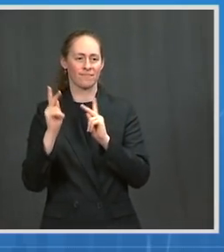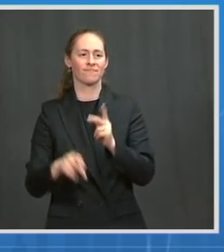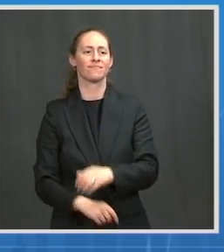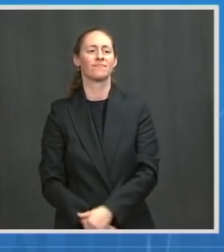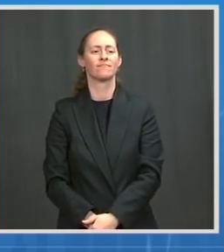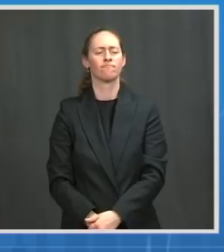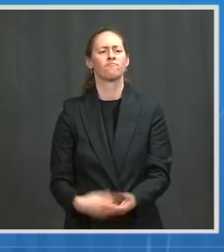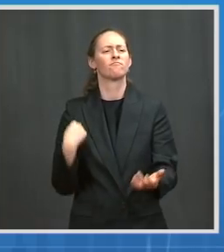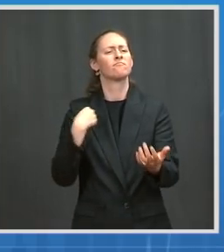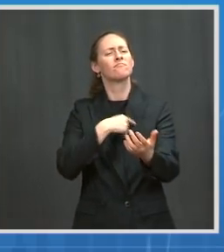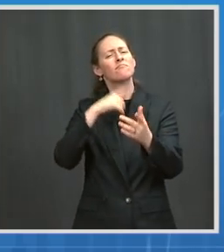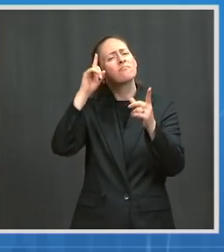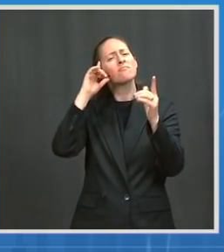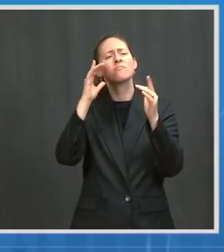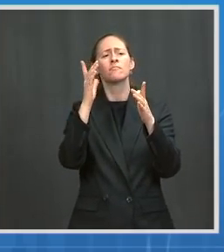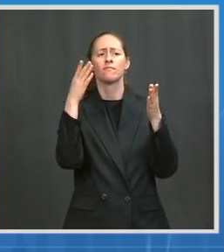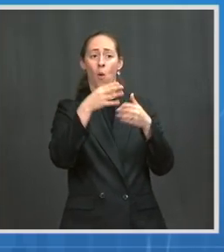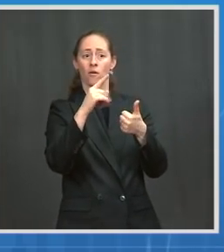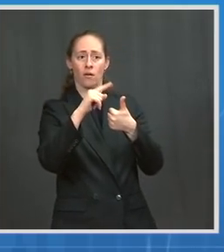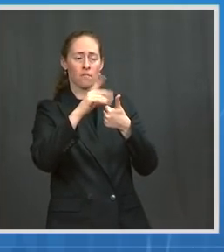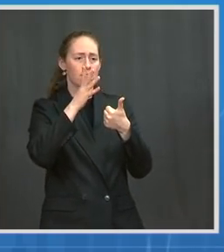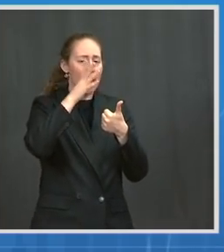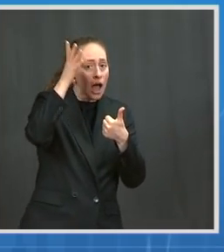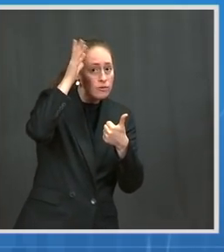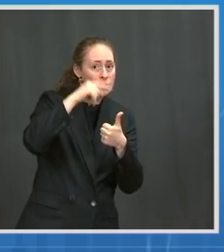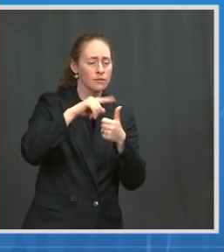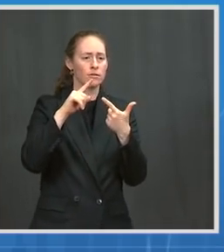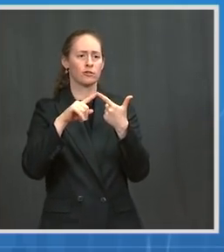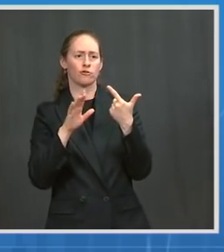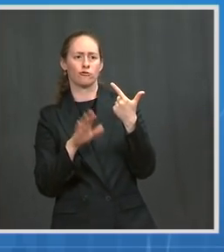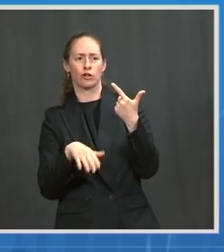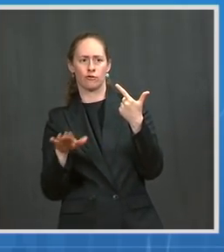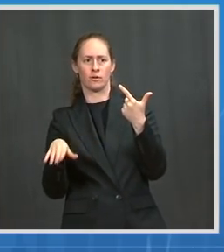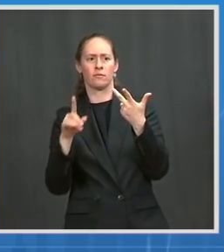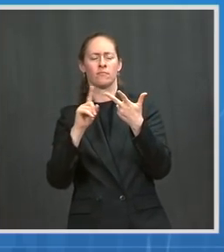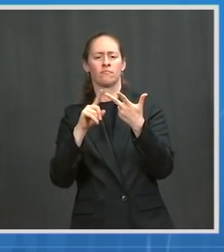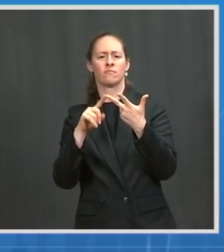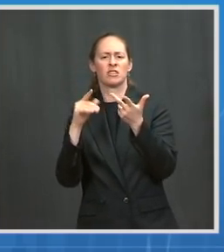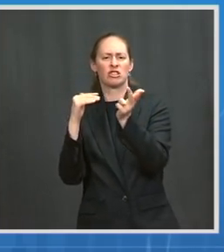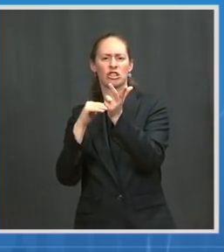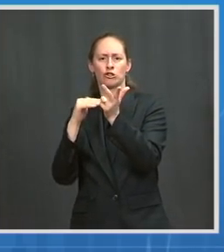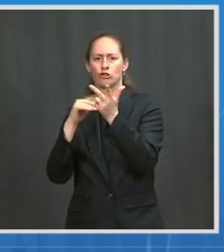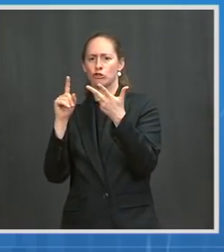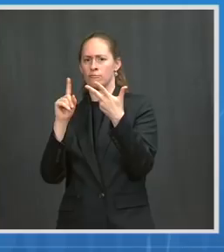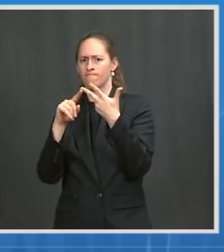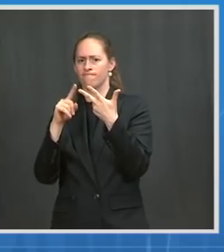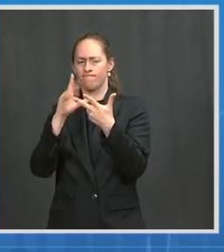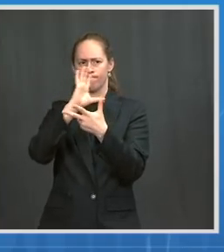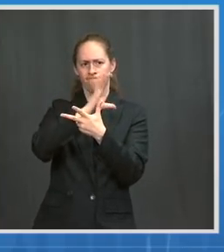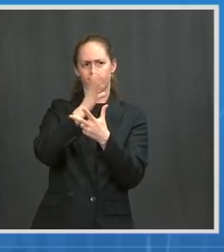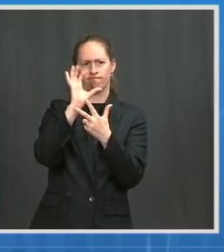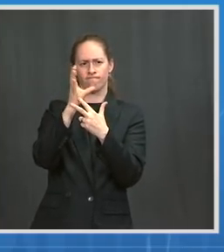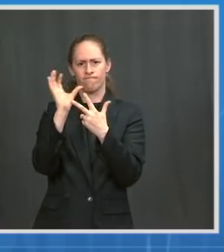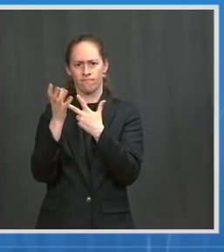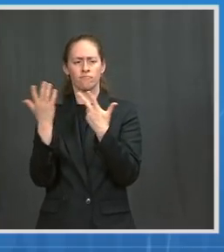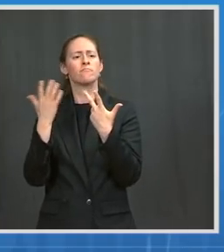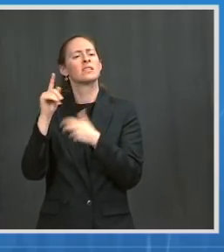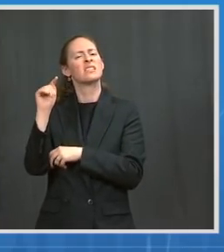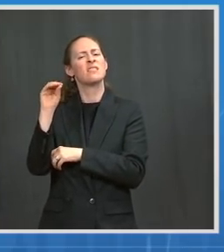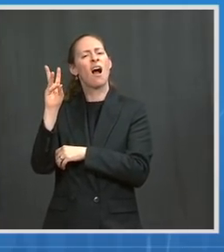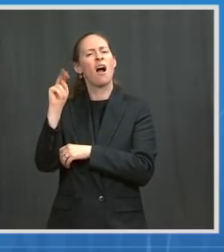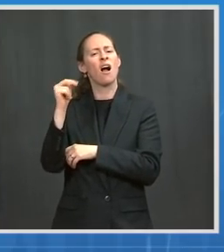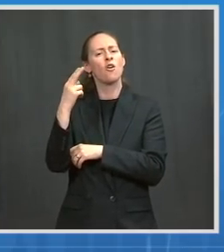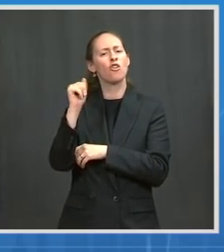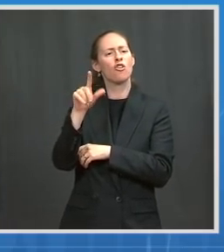particular: parents, youth, and clinicians. We've held town halls and press calls with parents and publications and